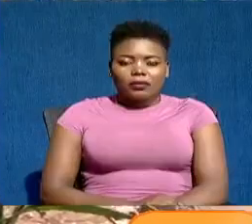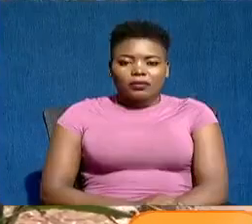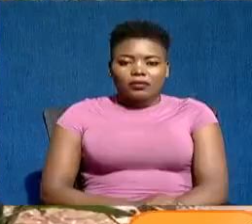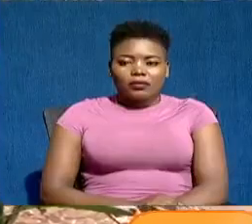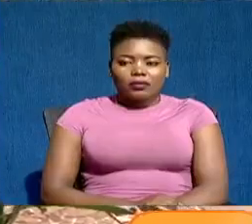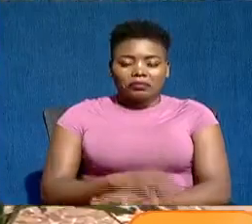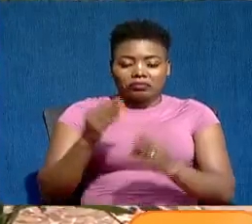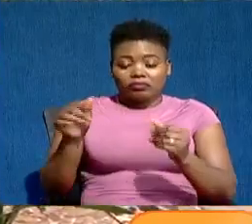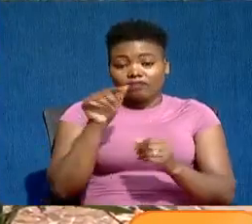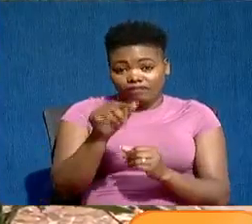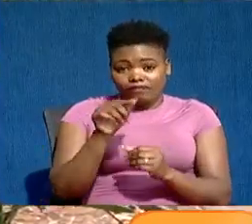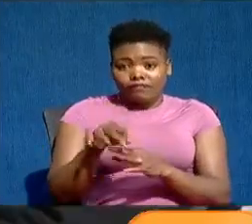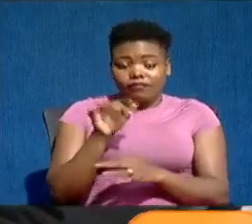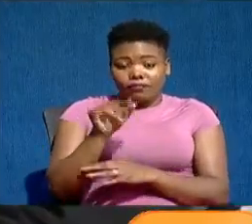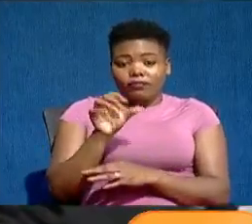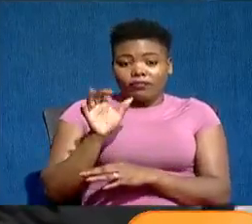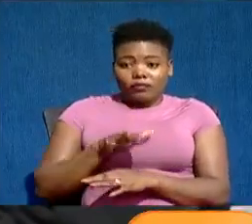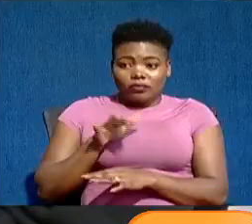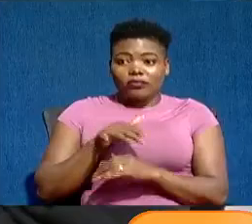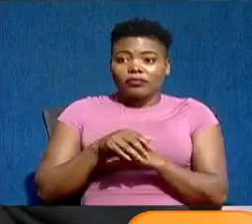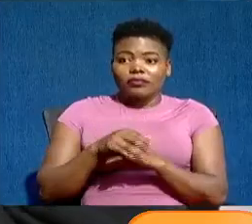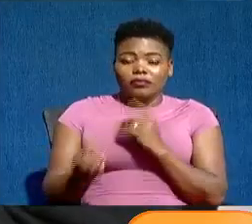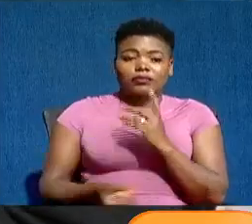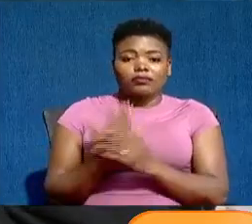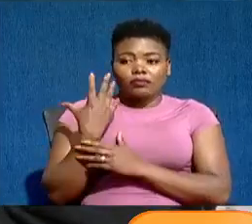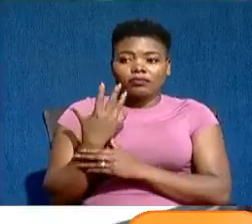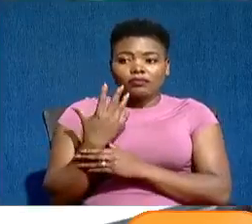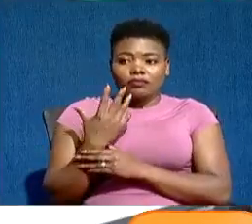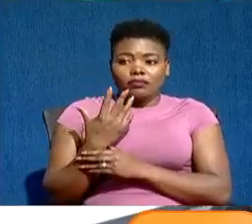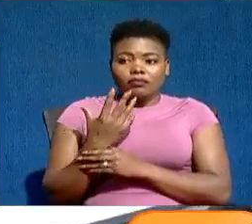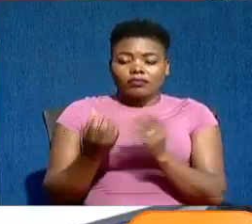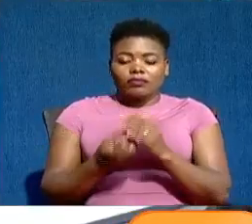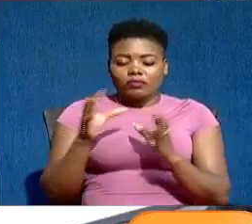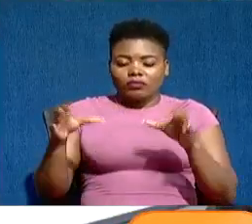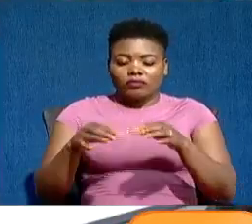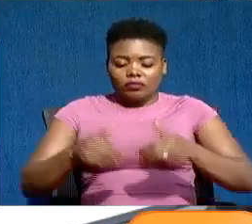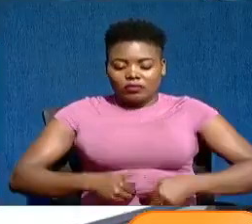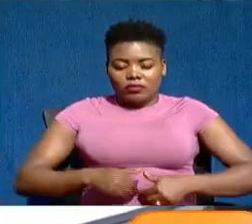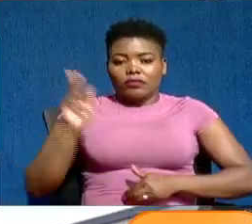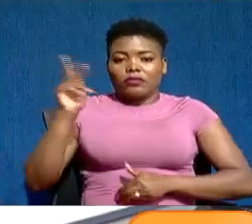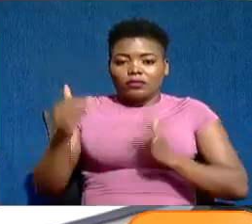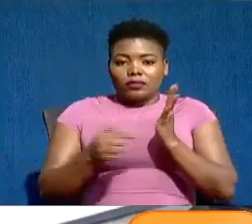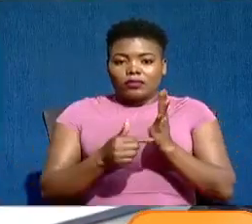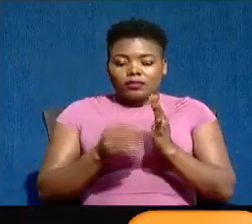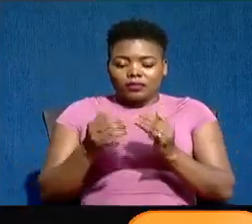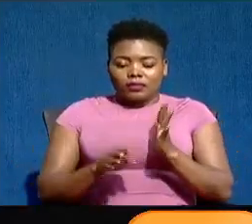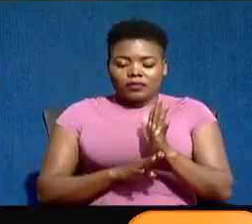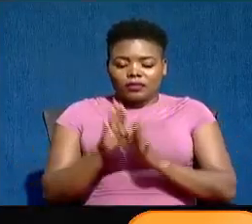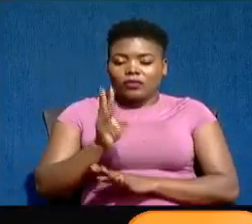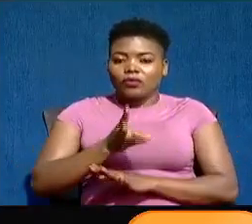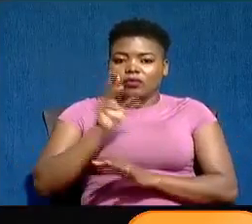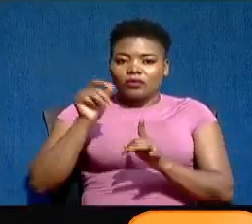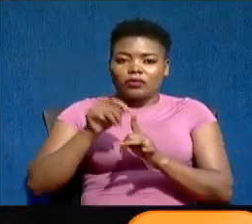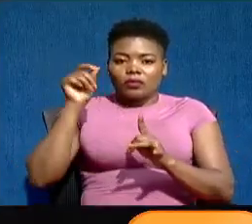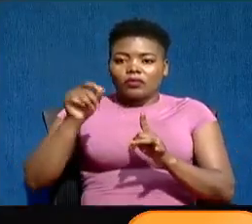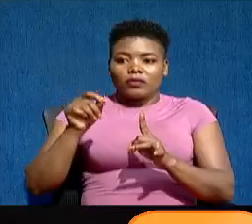To address this, Sho Shin, a venture founded and run by young Kenyan techies, developed water testing technology,